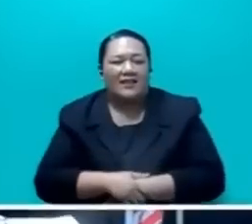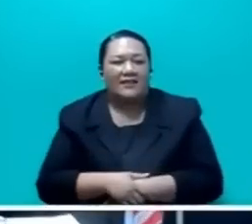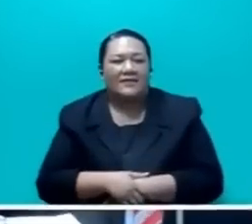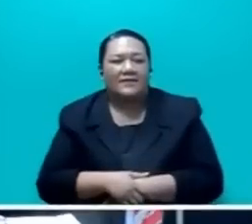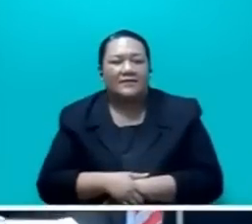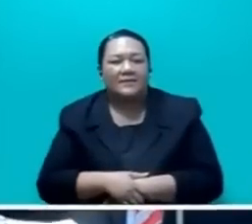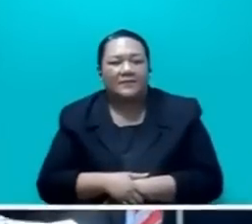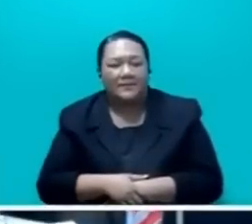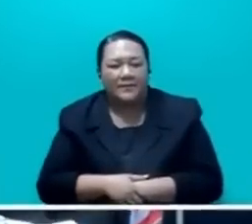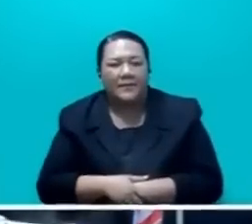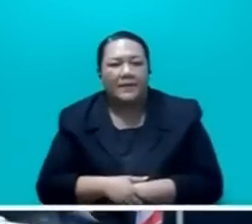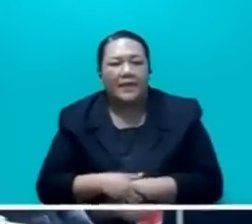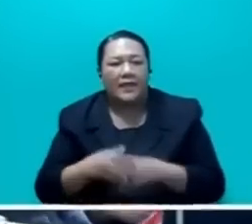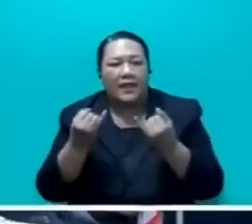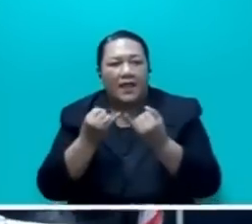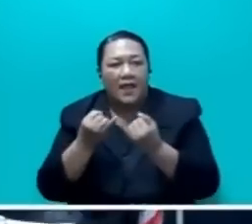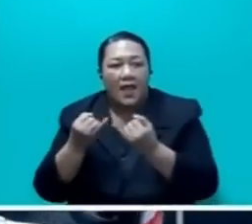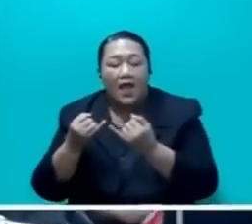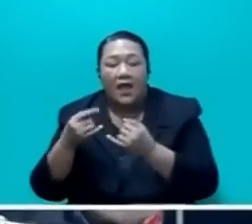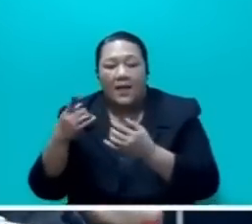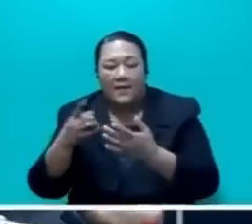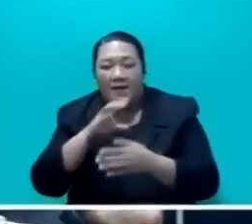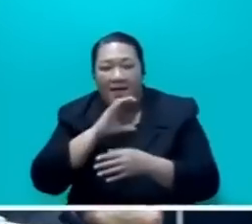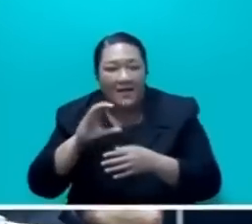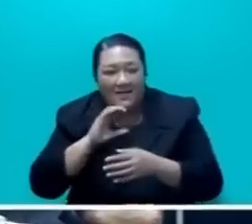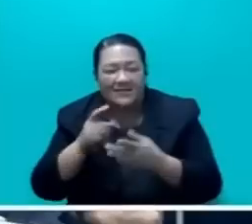Nakasi. Tamai Matthew in Nepani.